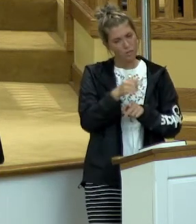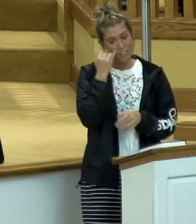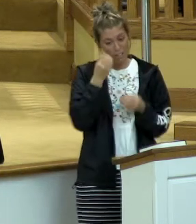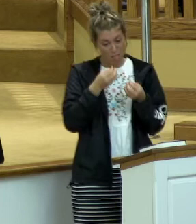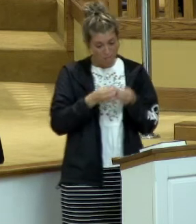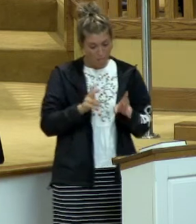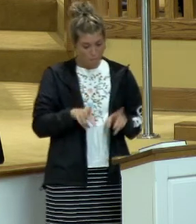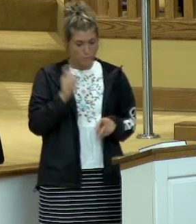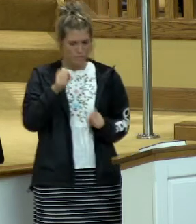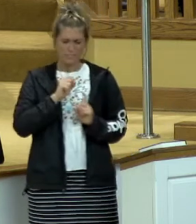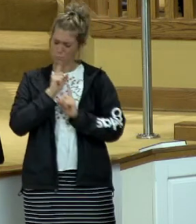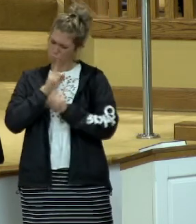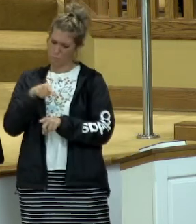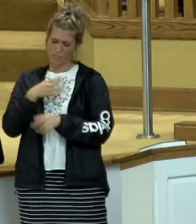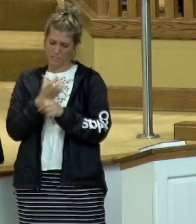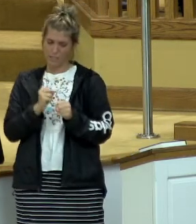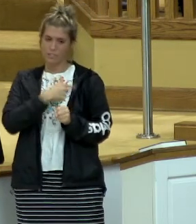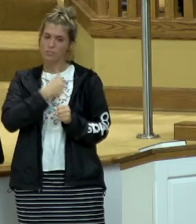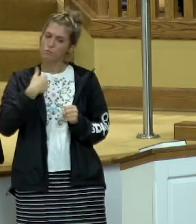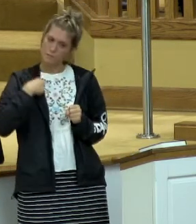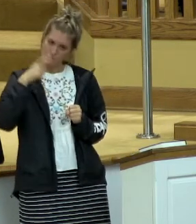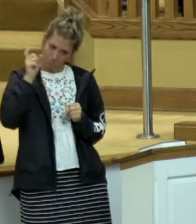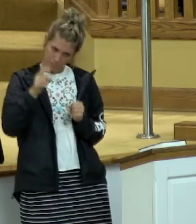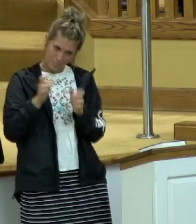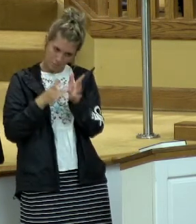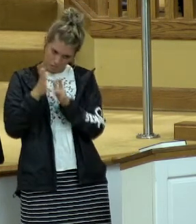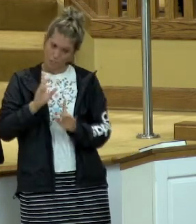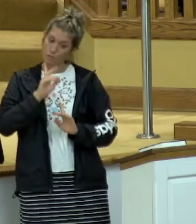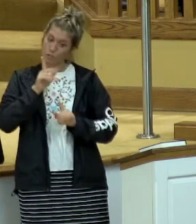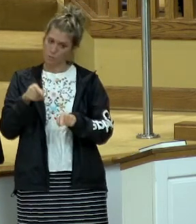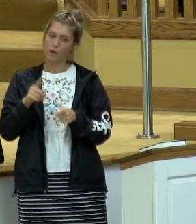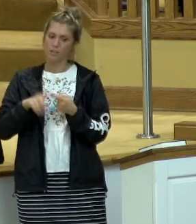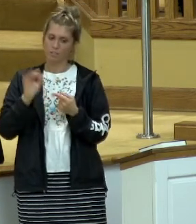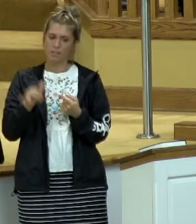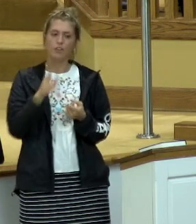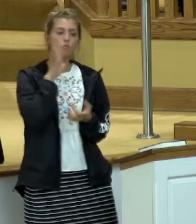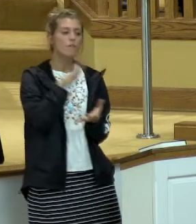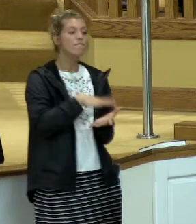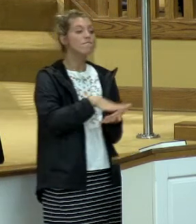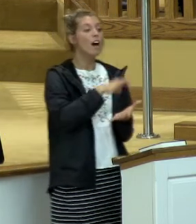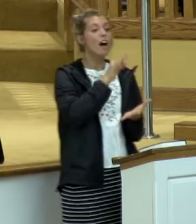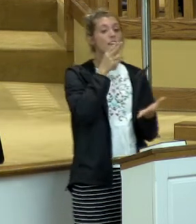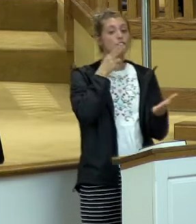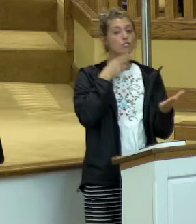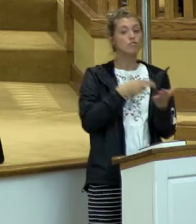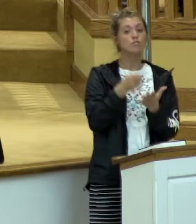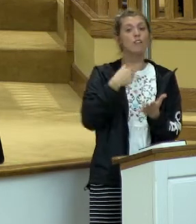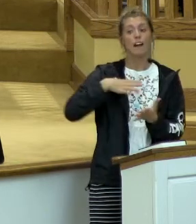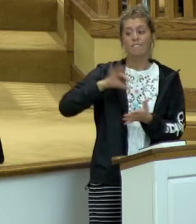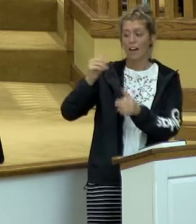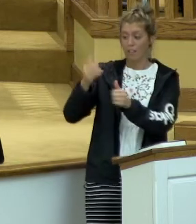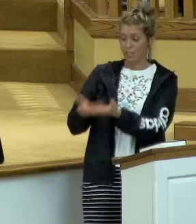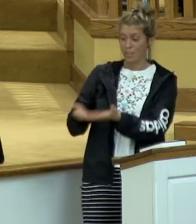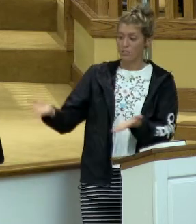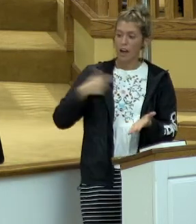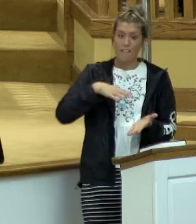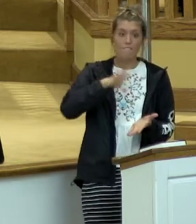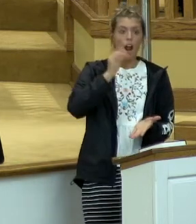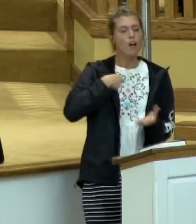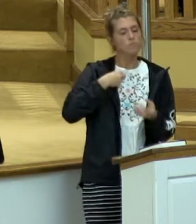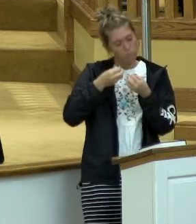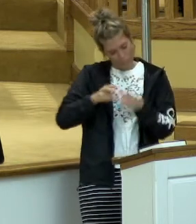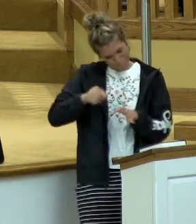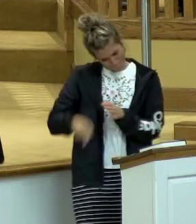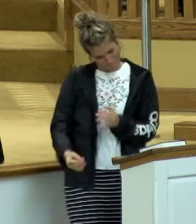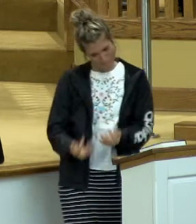lost person can respond to salvation when God speaks, we need to do it too. You find out the truth about yourself. You know what I found out at the altar? I found out I was lost and I'm on my way to hell.